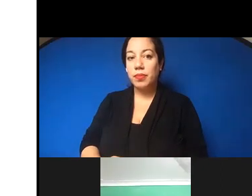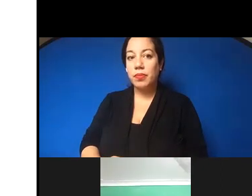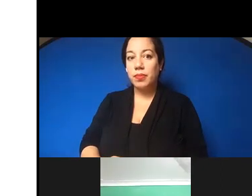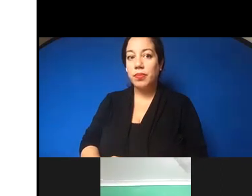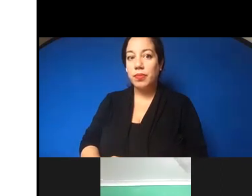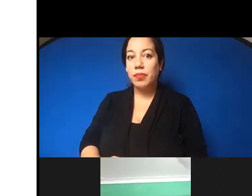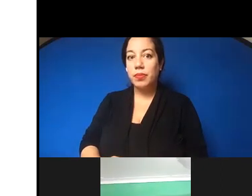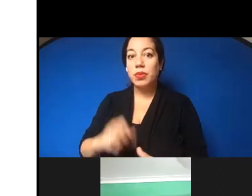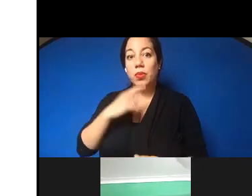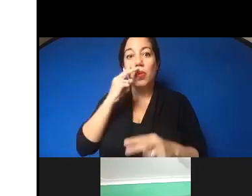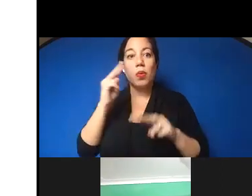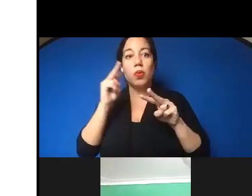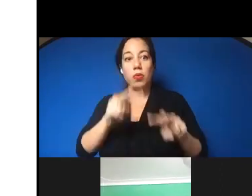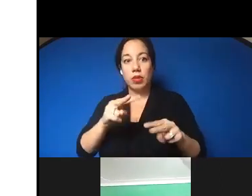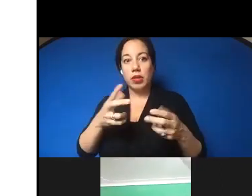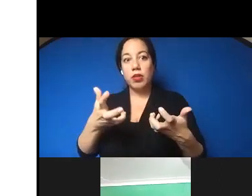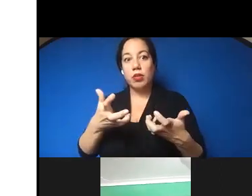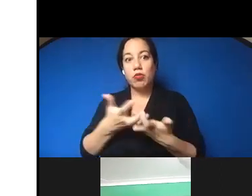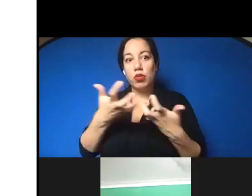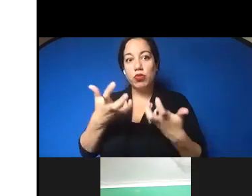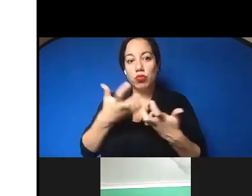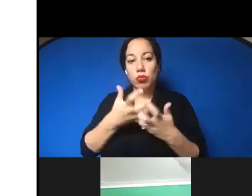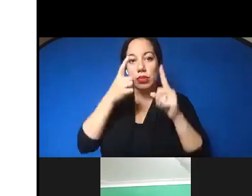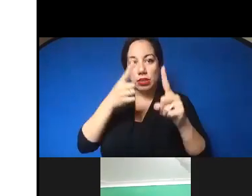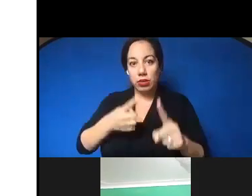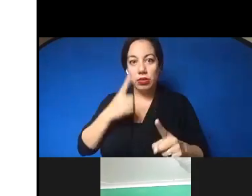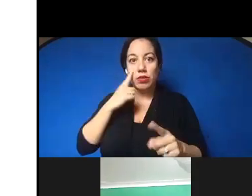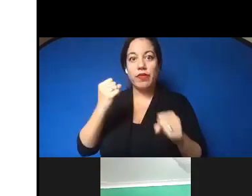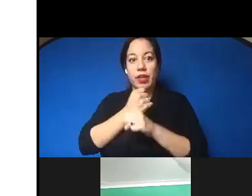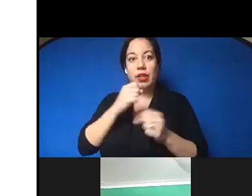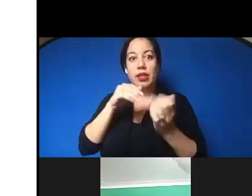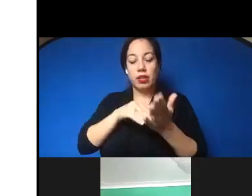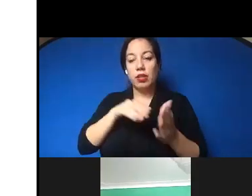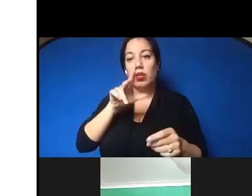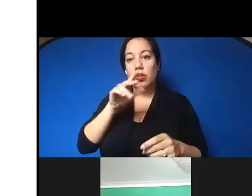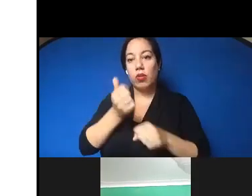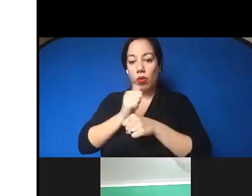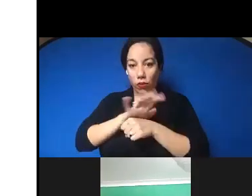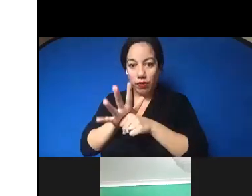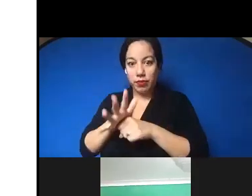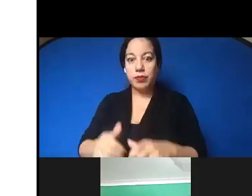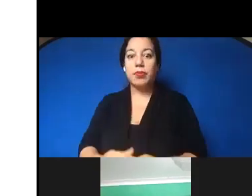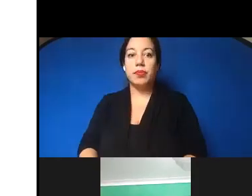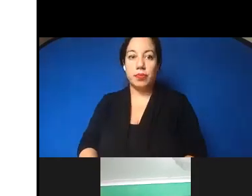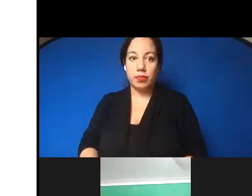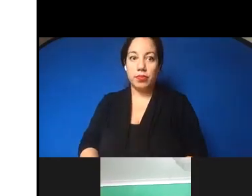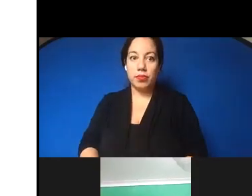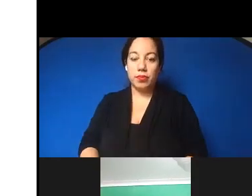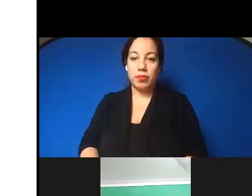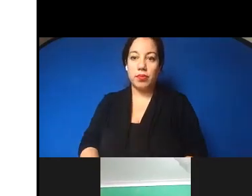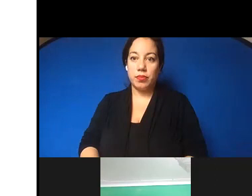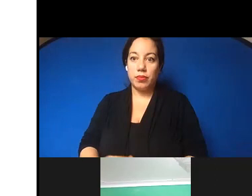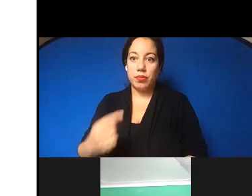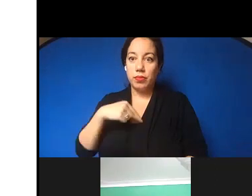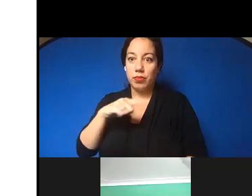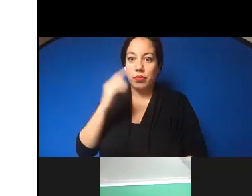So looking at the grassroots initiative in the fight against COVID-19, as you all know, South Sudan, first we